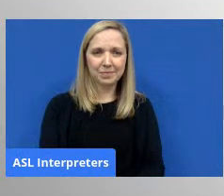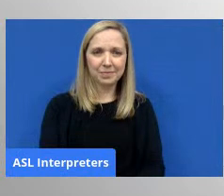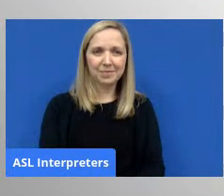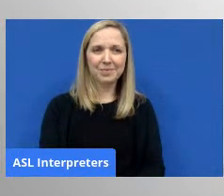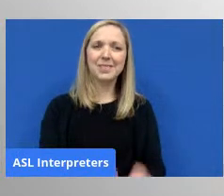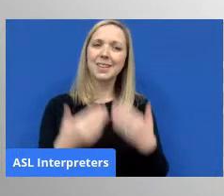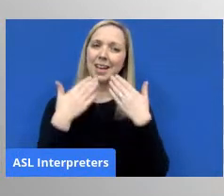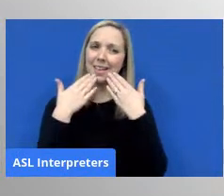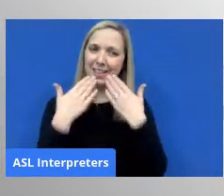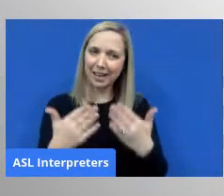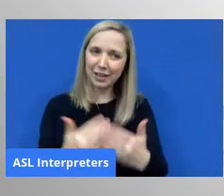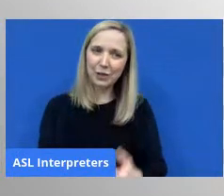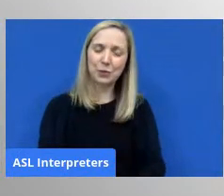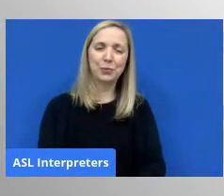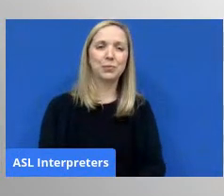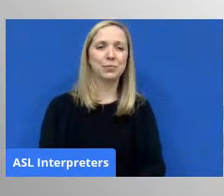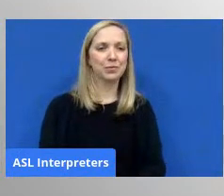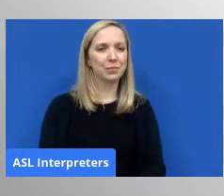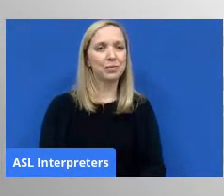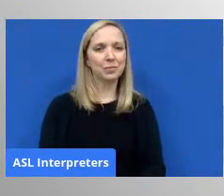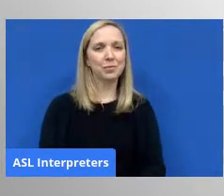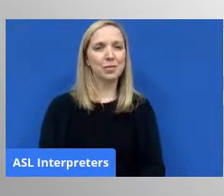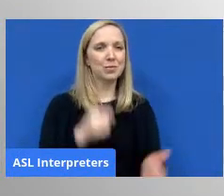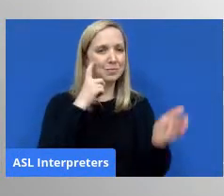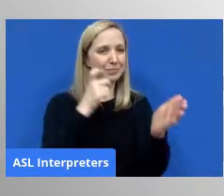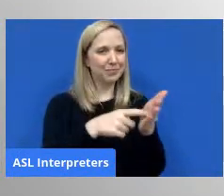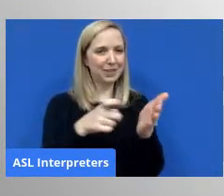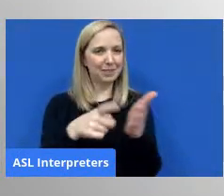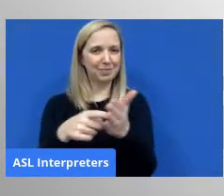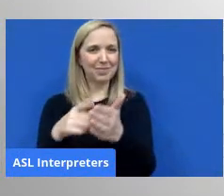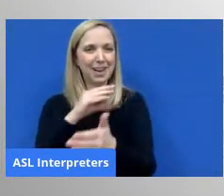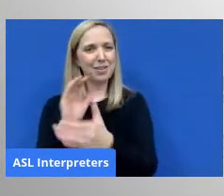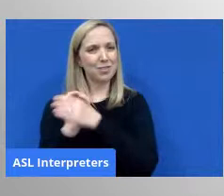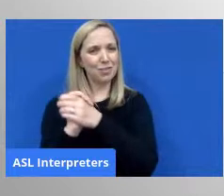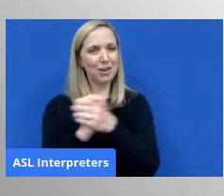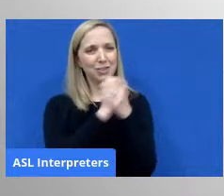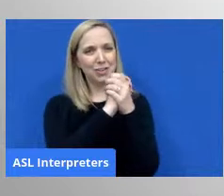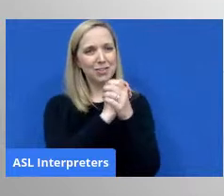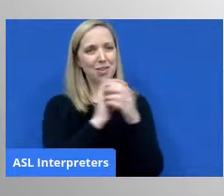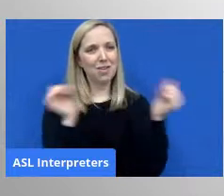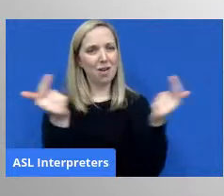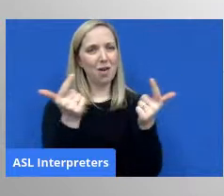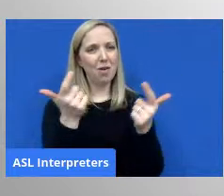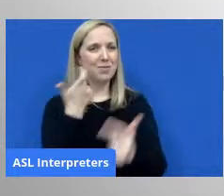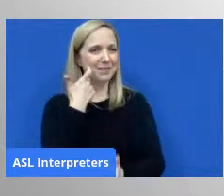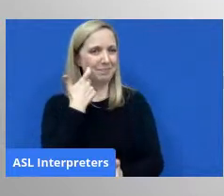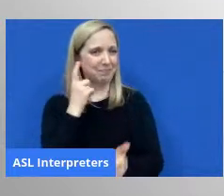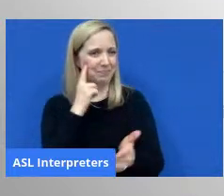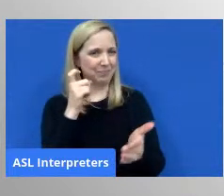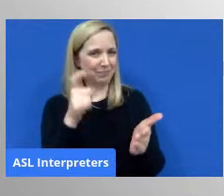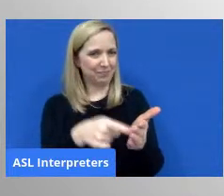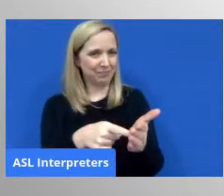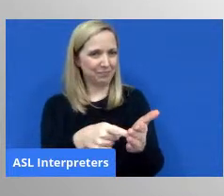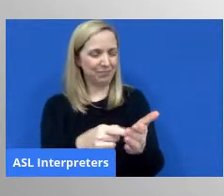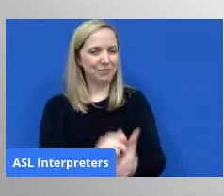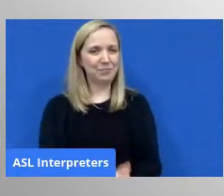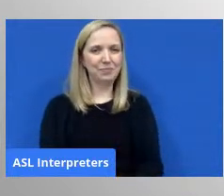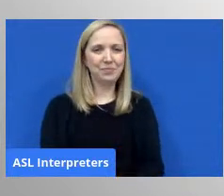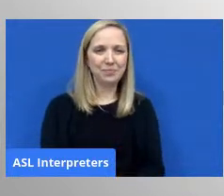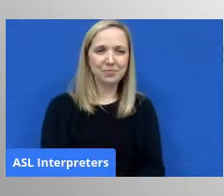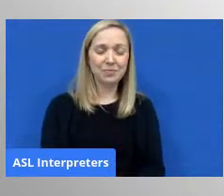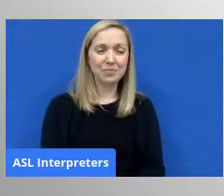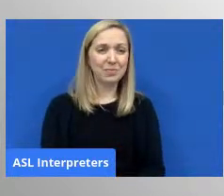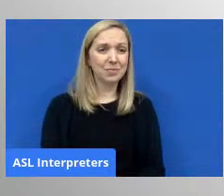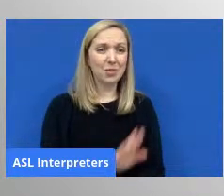Thank you for those recognitions, and congratulations to all of those that have been recognized. Your